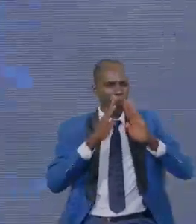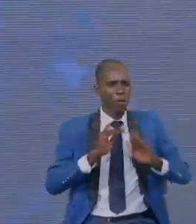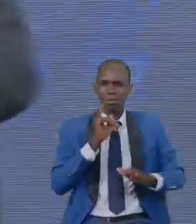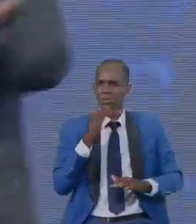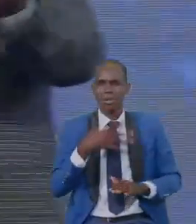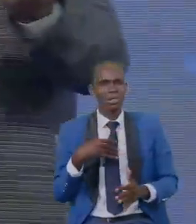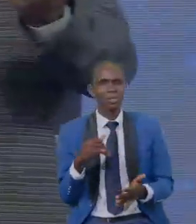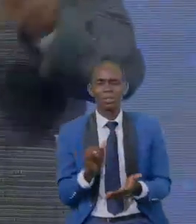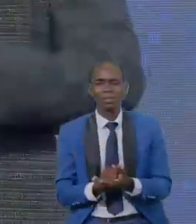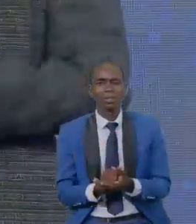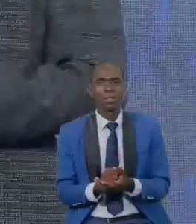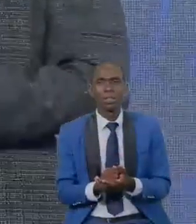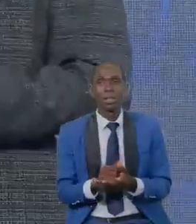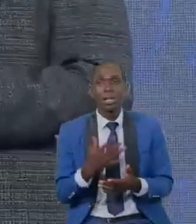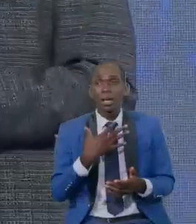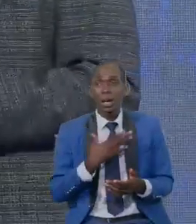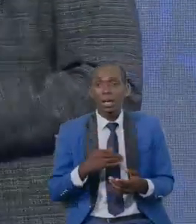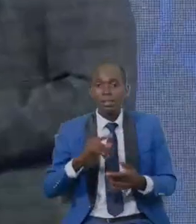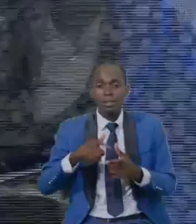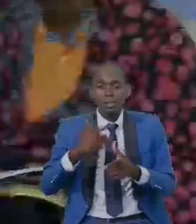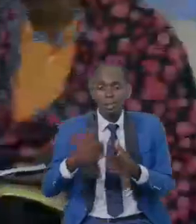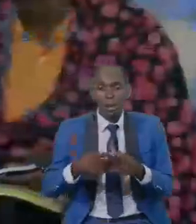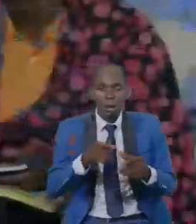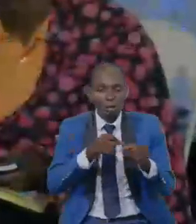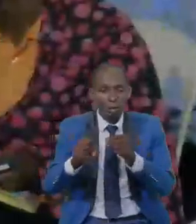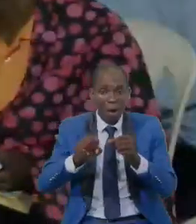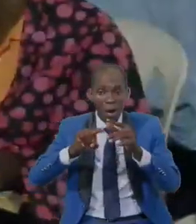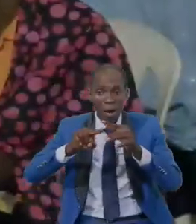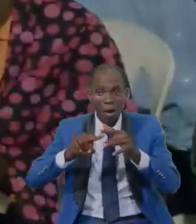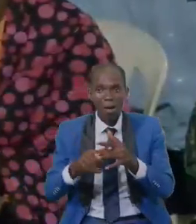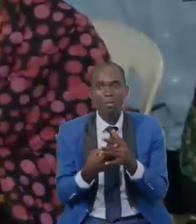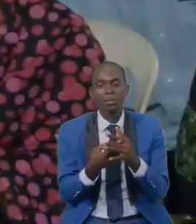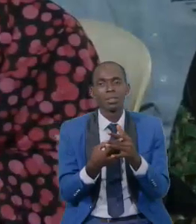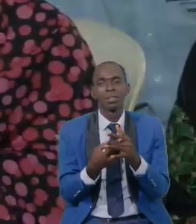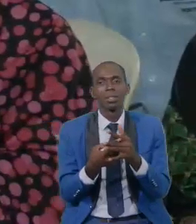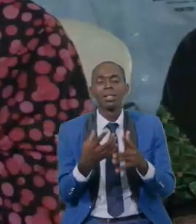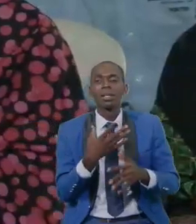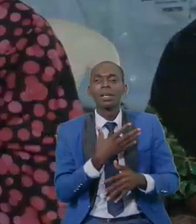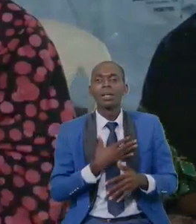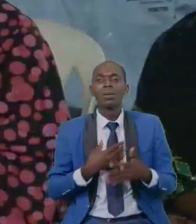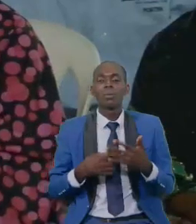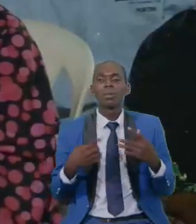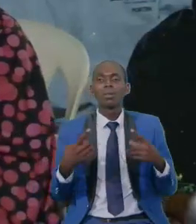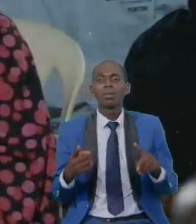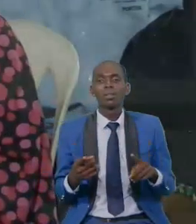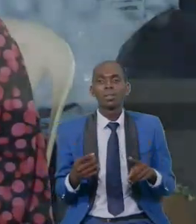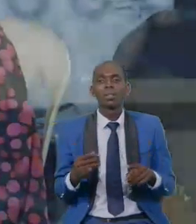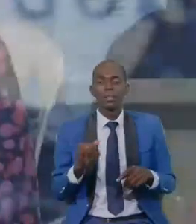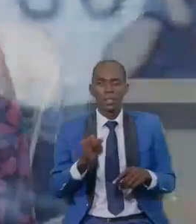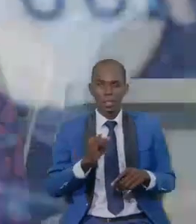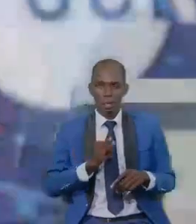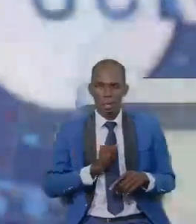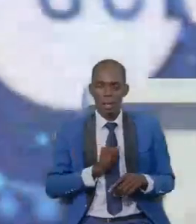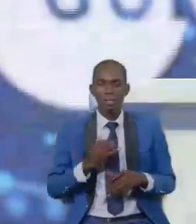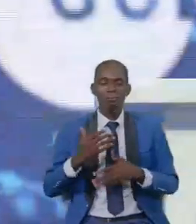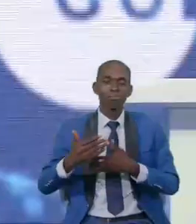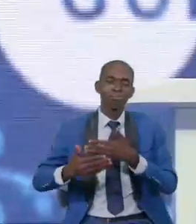And then a fight will begin. And then I met the